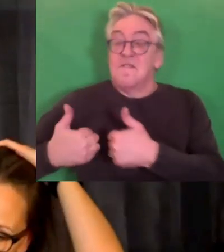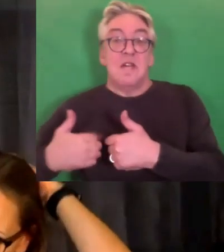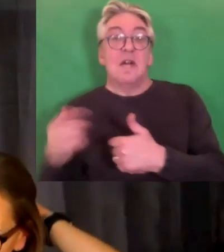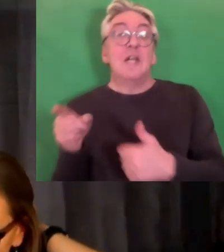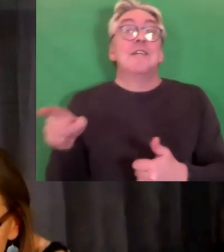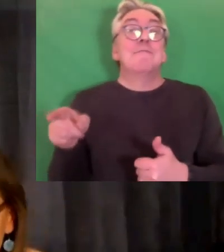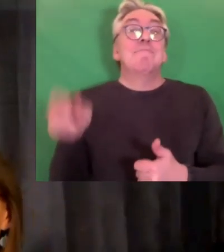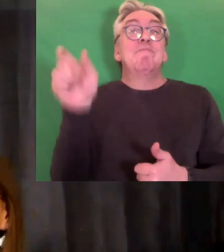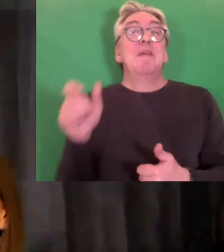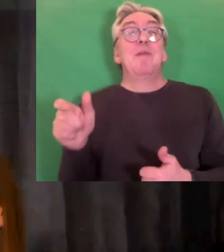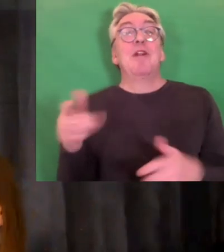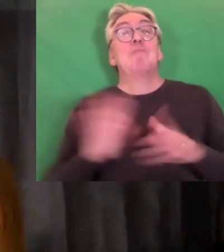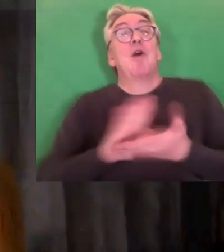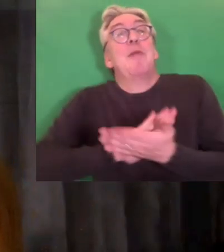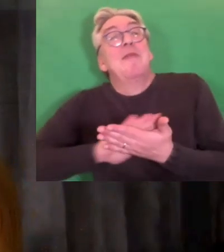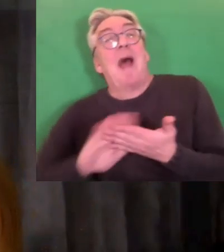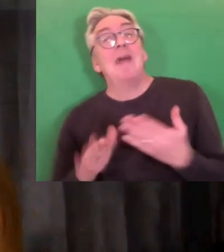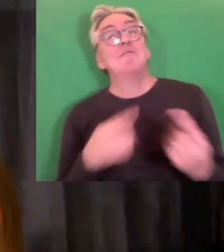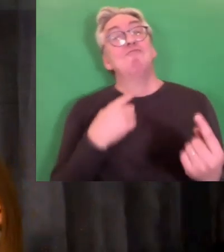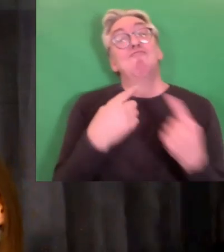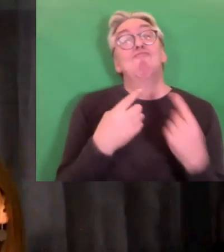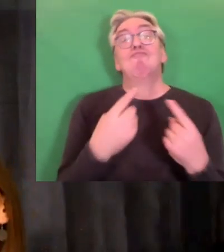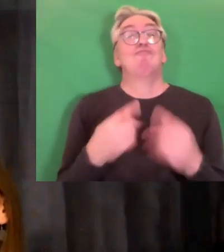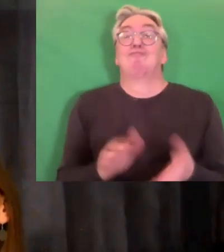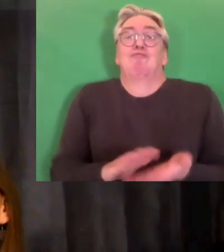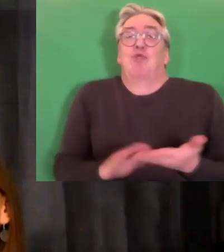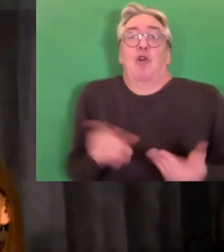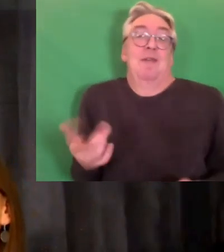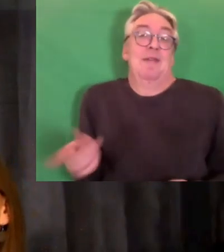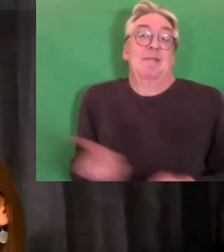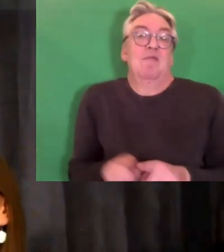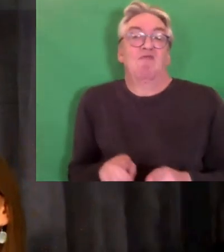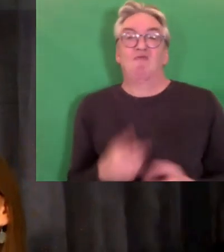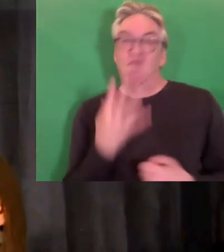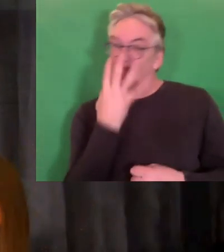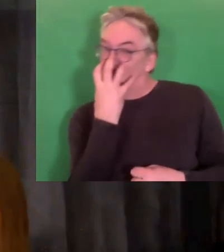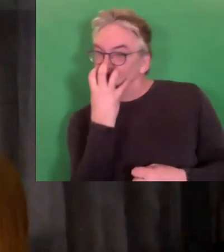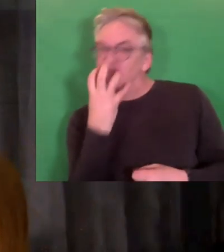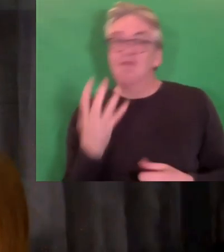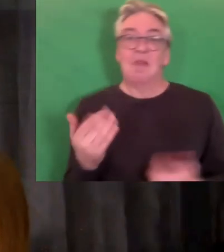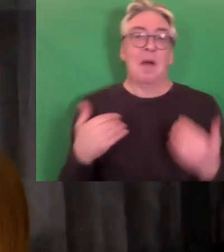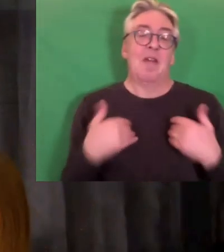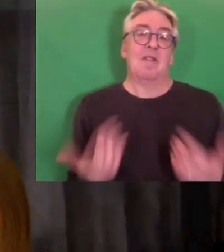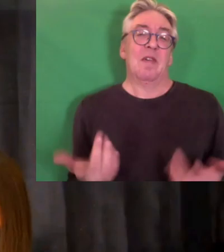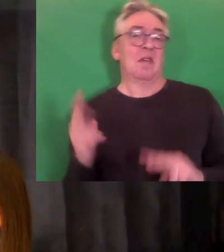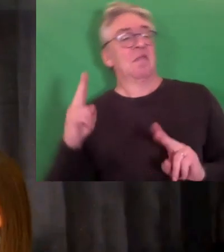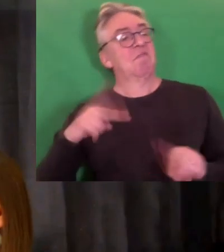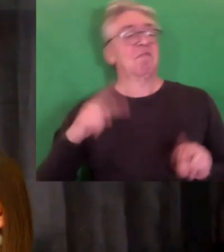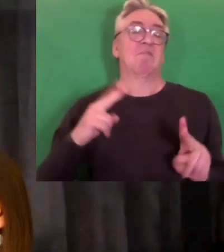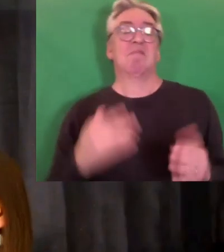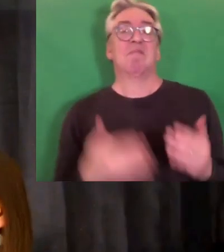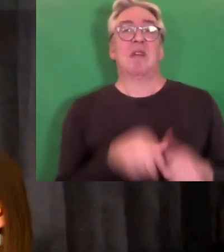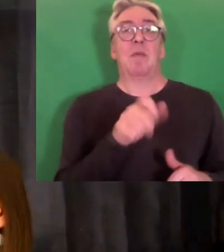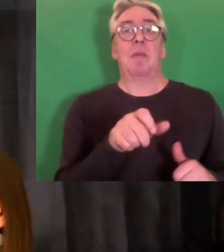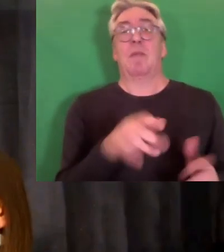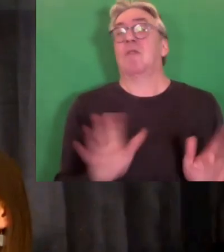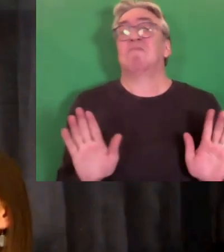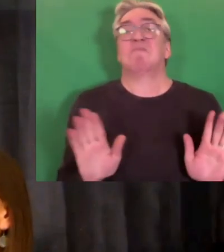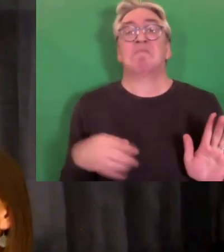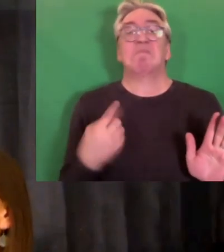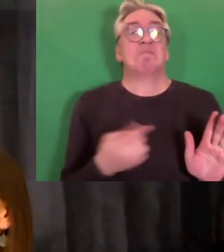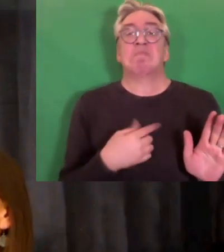I mean, what is our take on it? It's very hard to try to stand on top of it and try to support those people. When you see